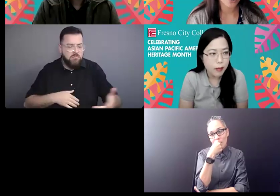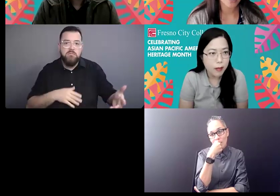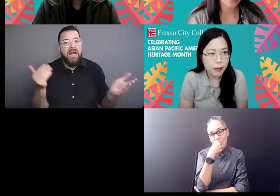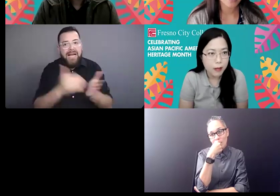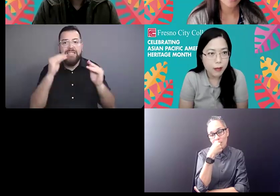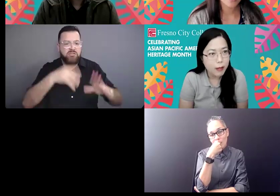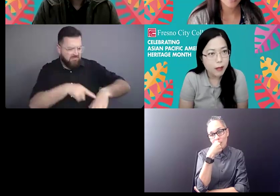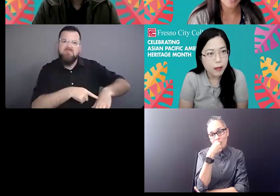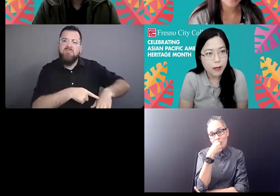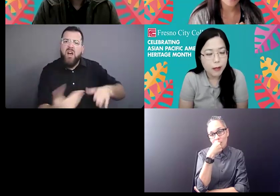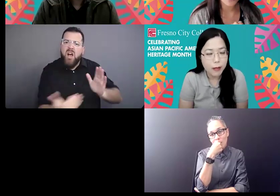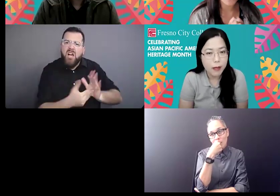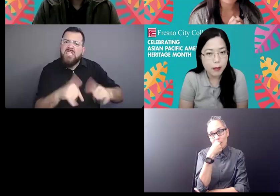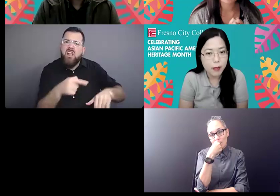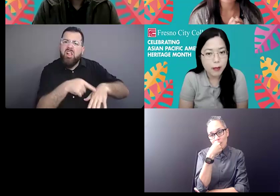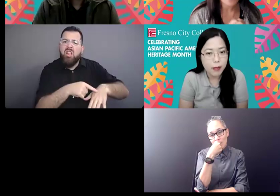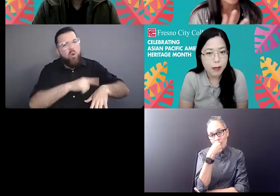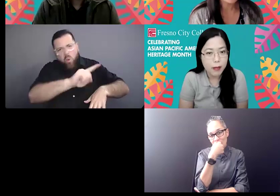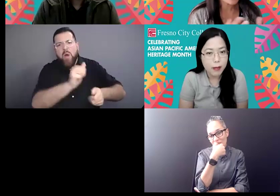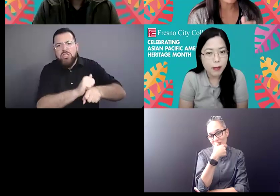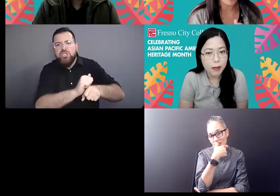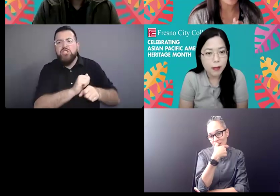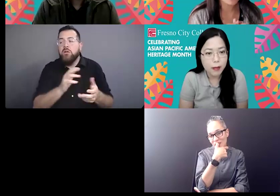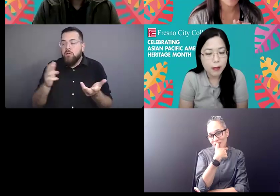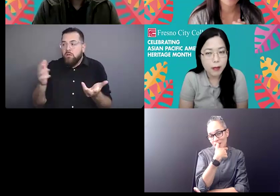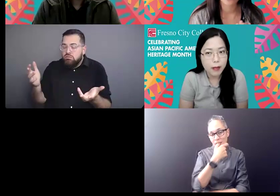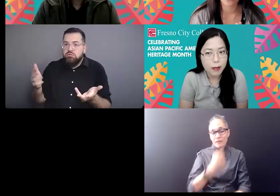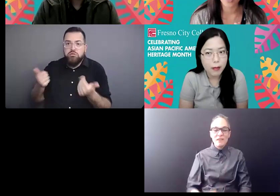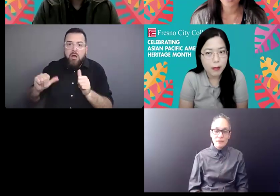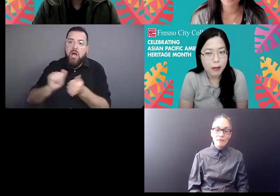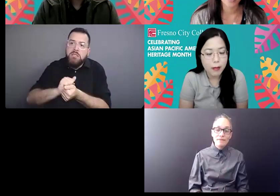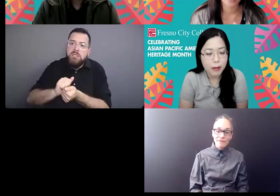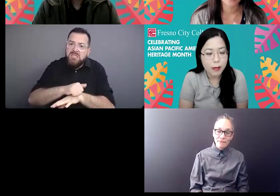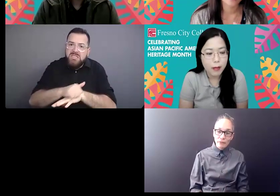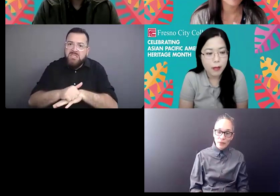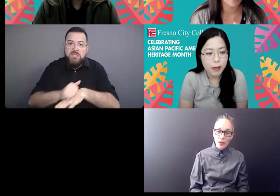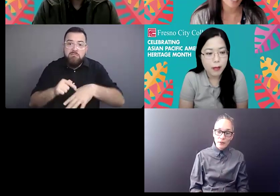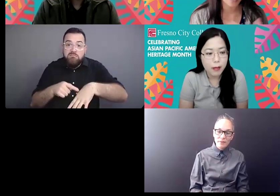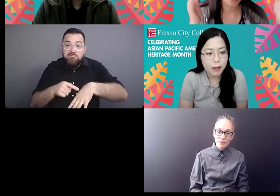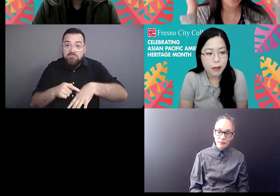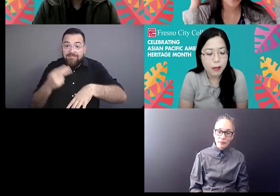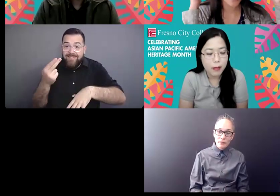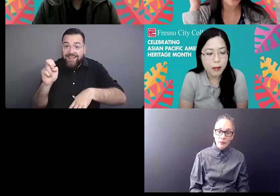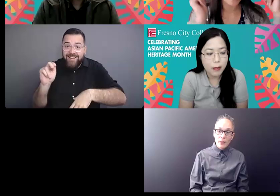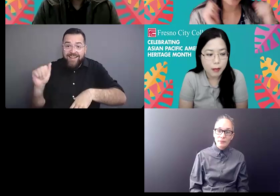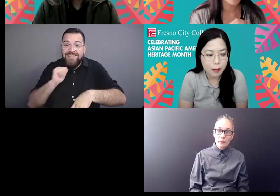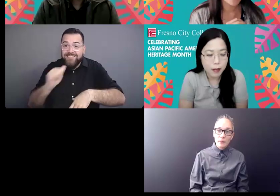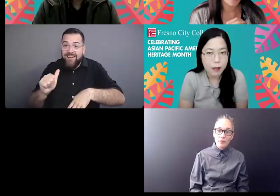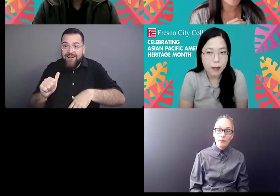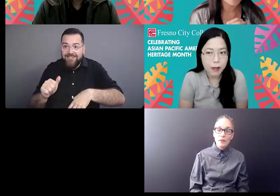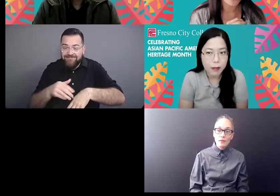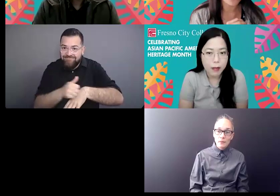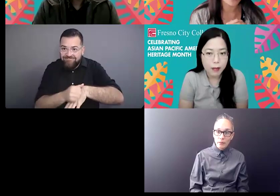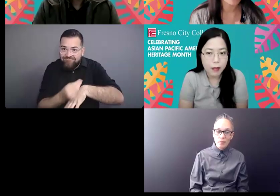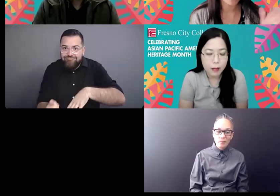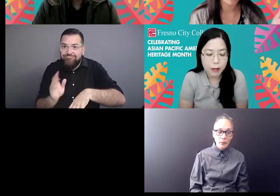need to wash your hands. And so it was difficult. It was very difficult. And my dad, he also had a turban.